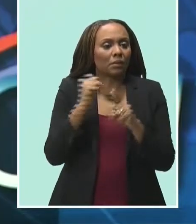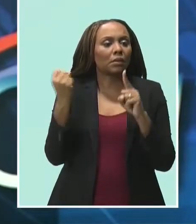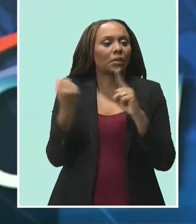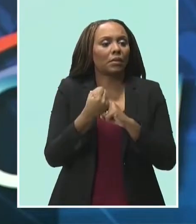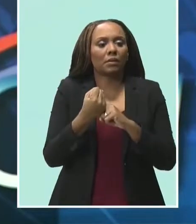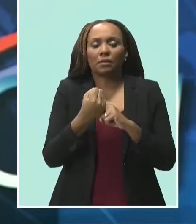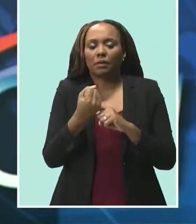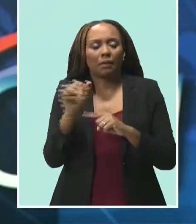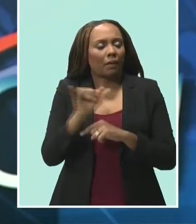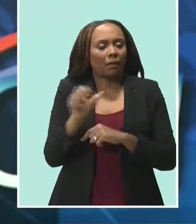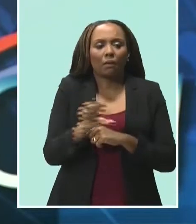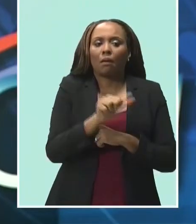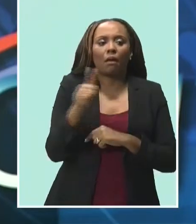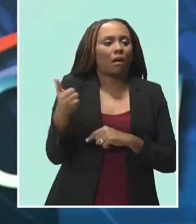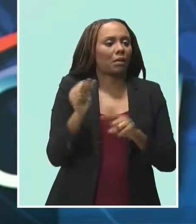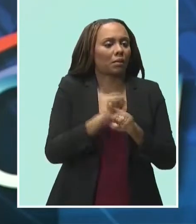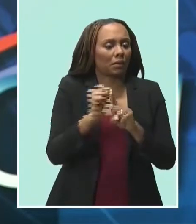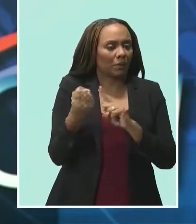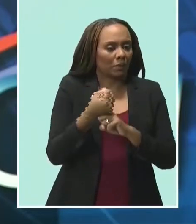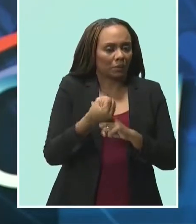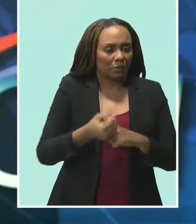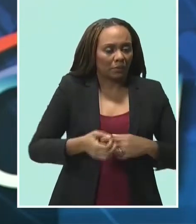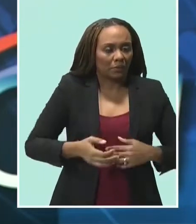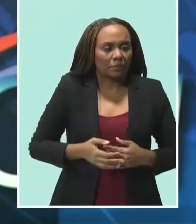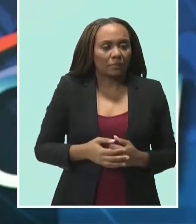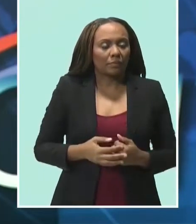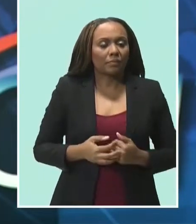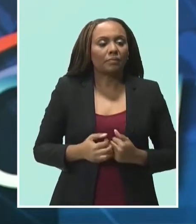it has all other cases in Barbados.